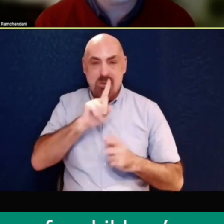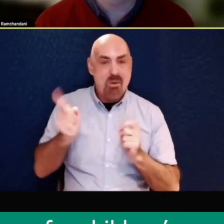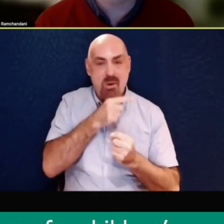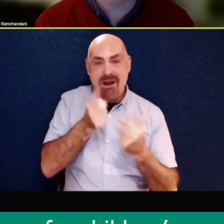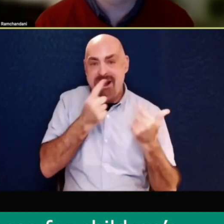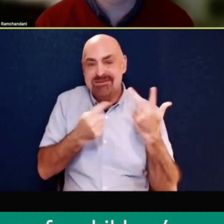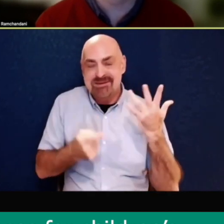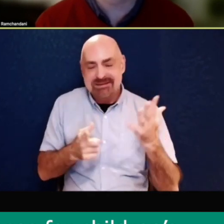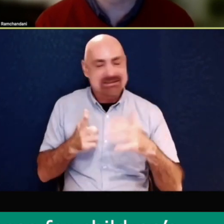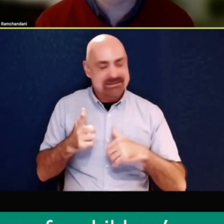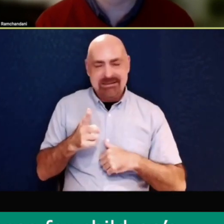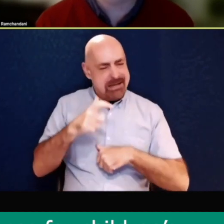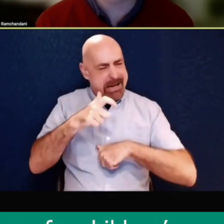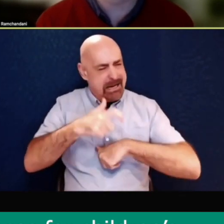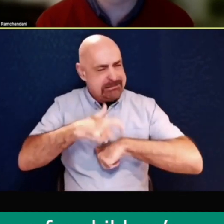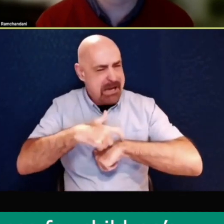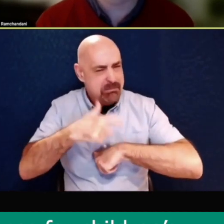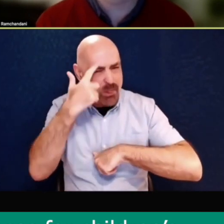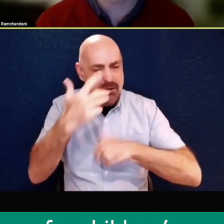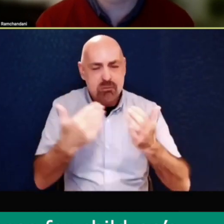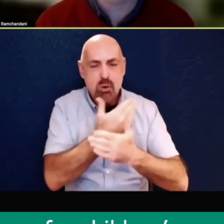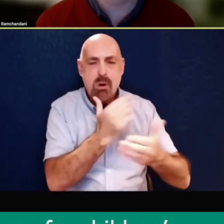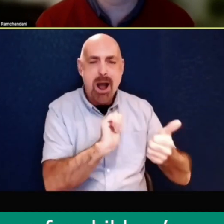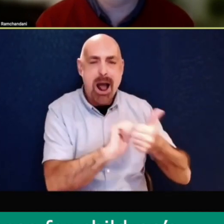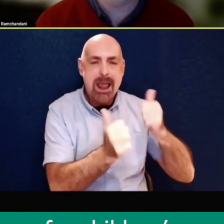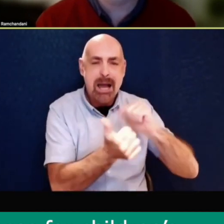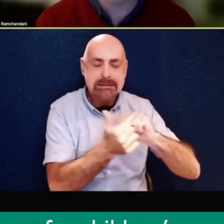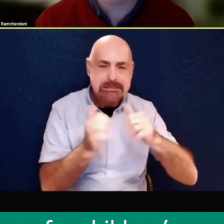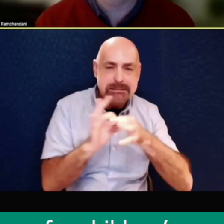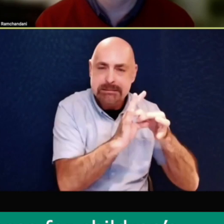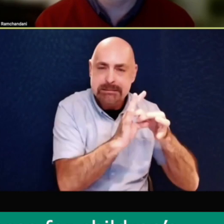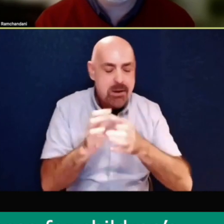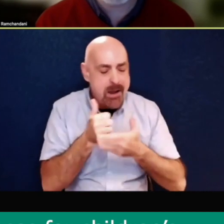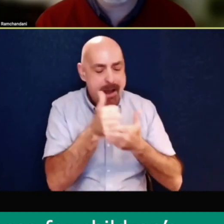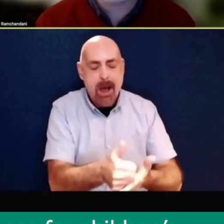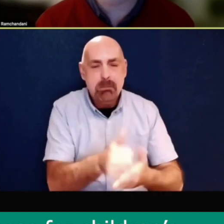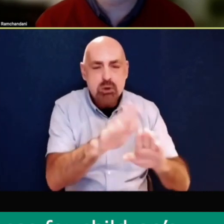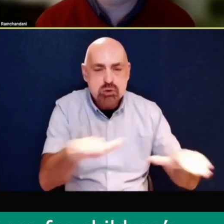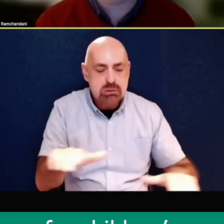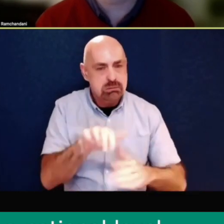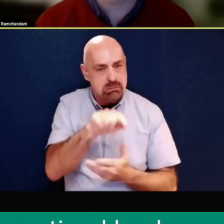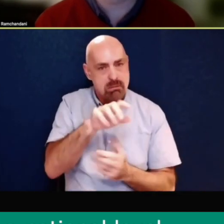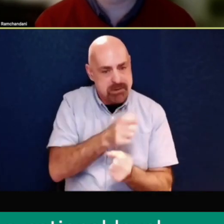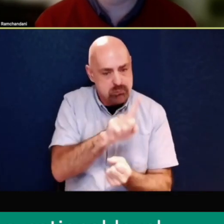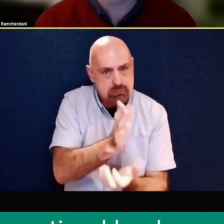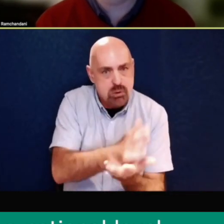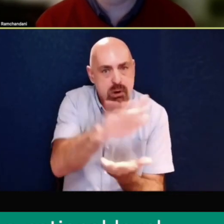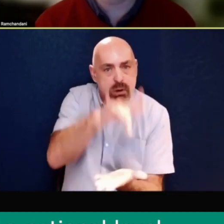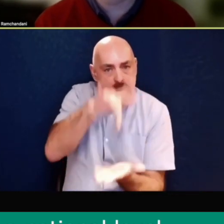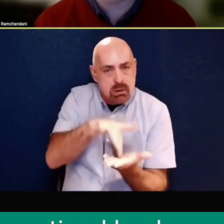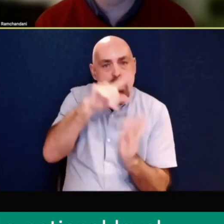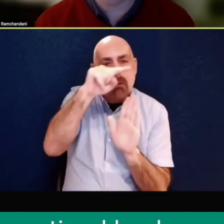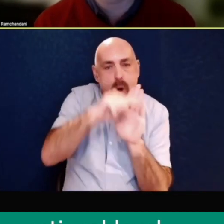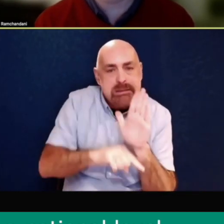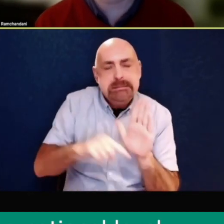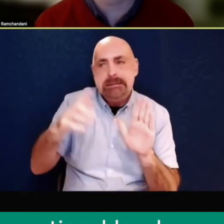it's our time to focus anew on those alliances for children's health and development, putting children right at the centre of policy making at the local